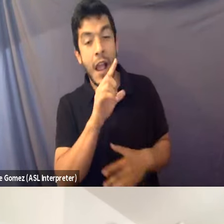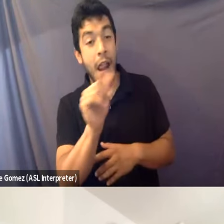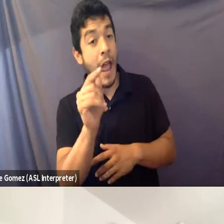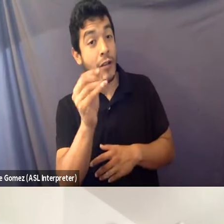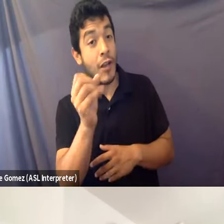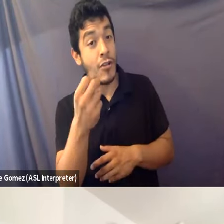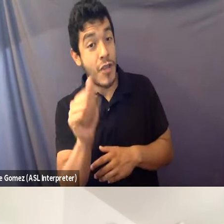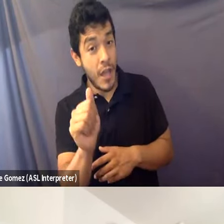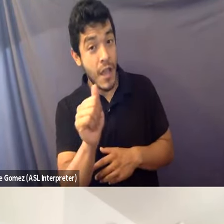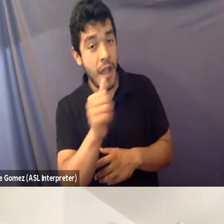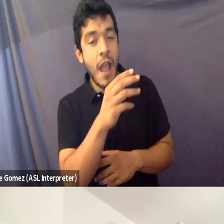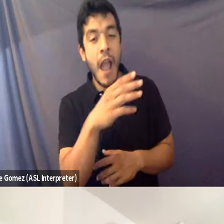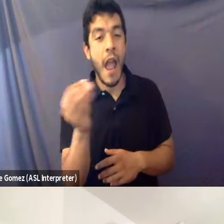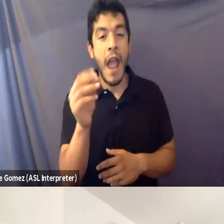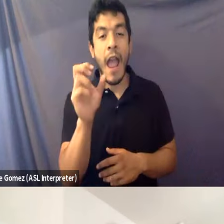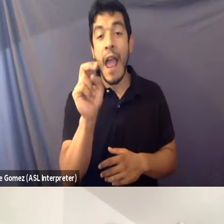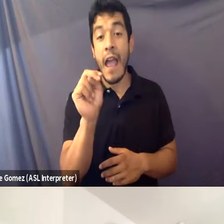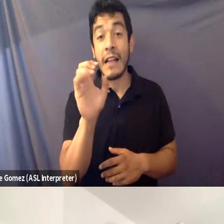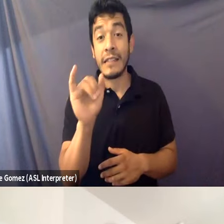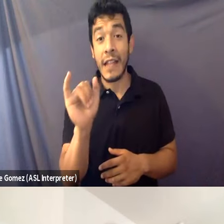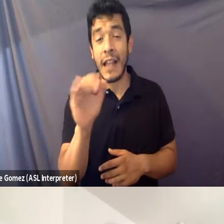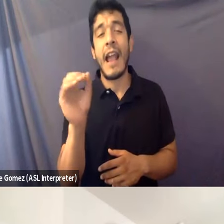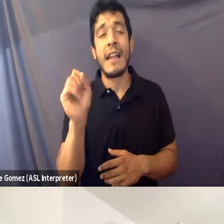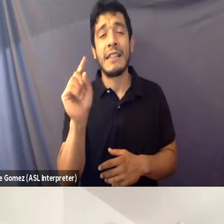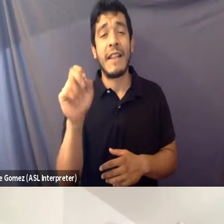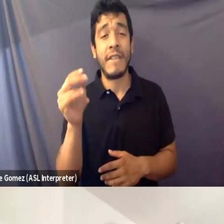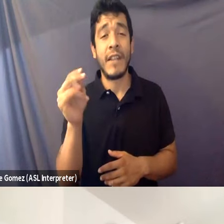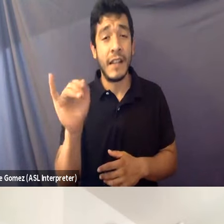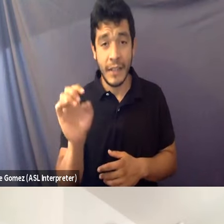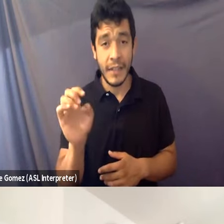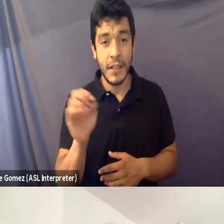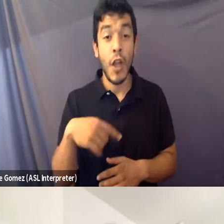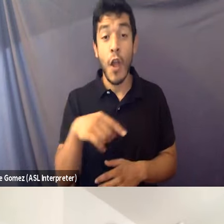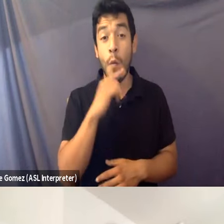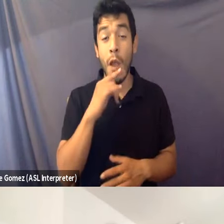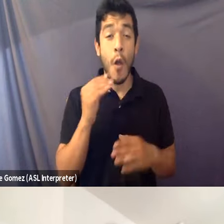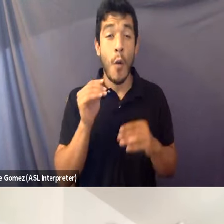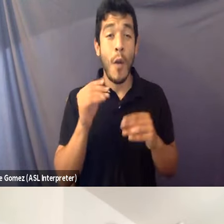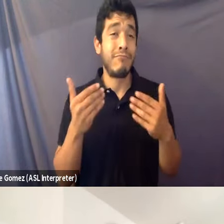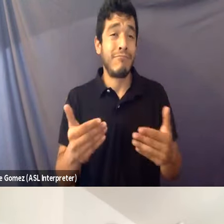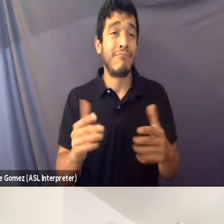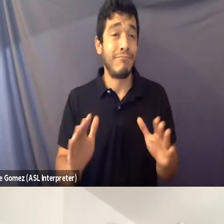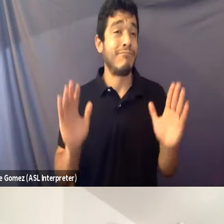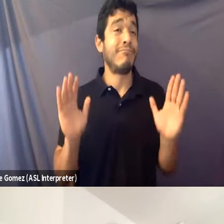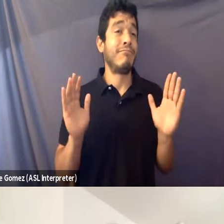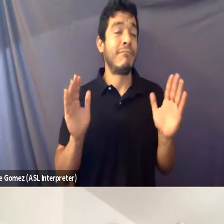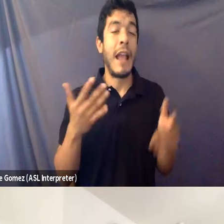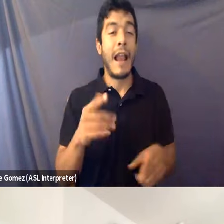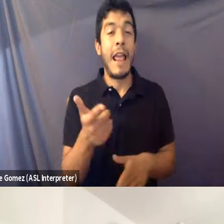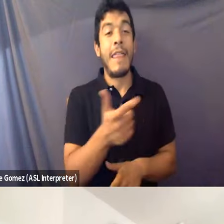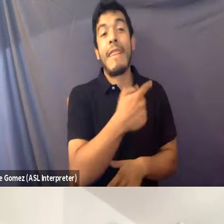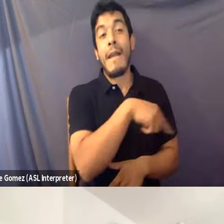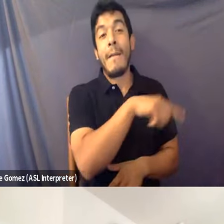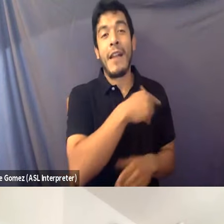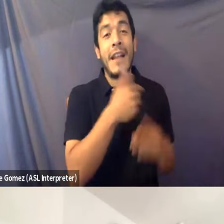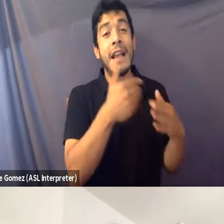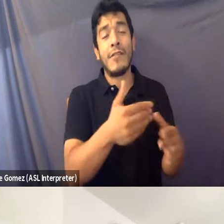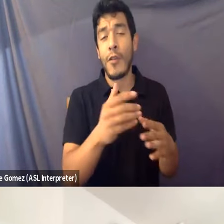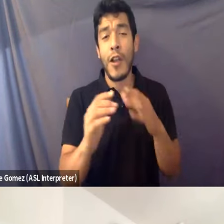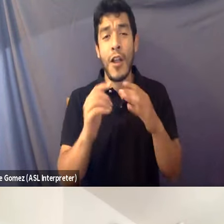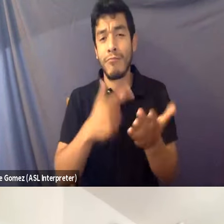Nse, and Stephanie. So we're going to take a step back, pass the mic and let LaTosha continue the conversation about